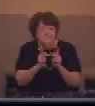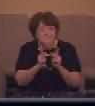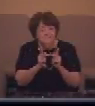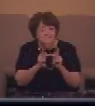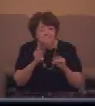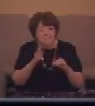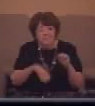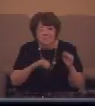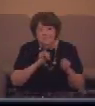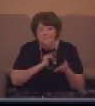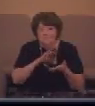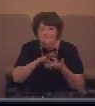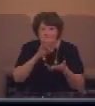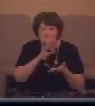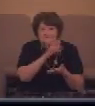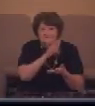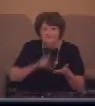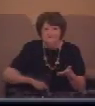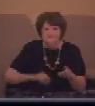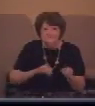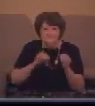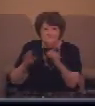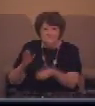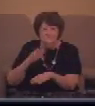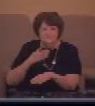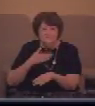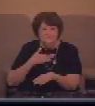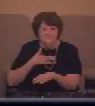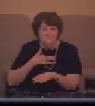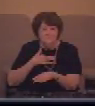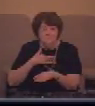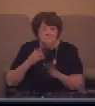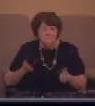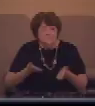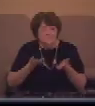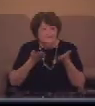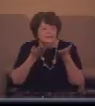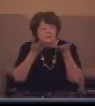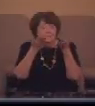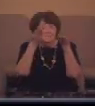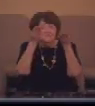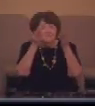have found. Lord, plant my feet on higher